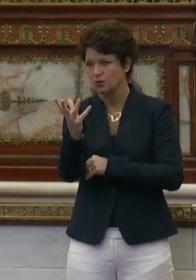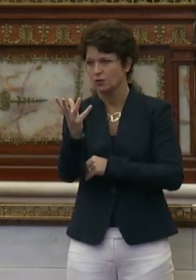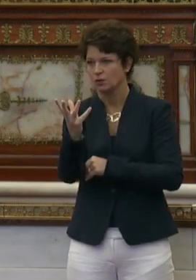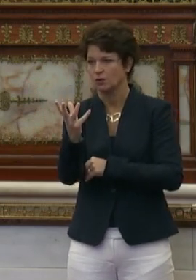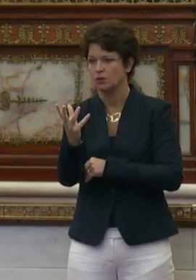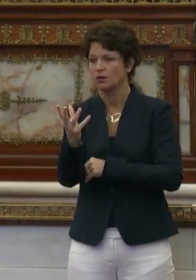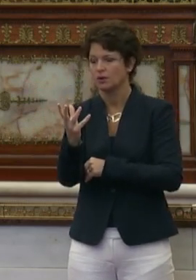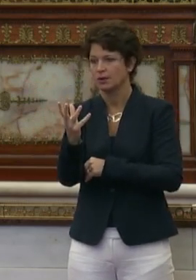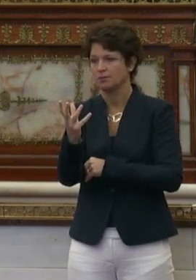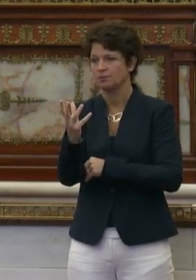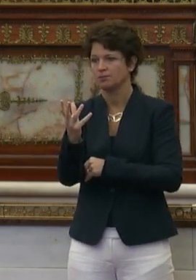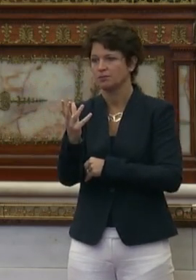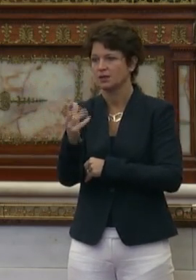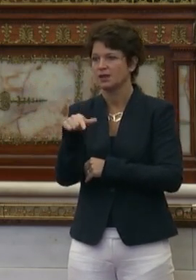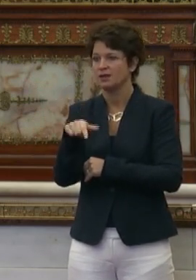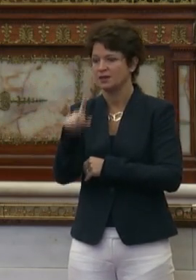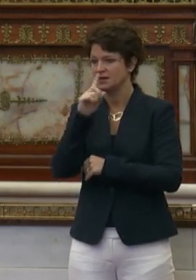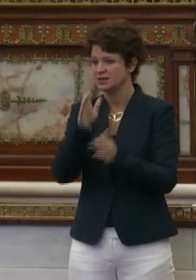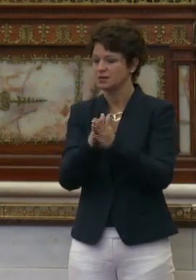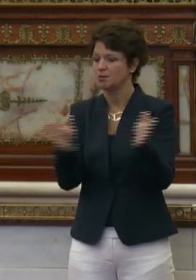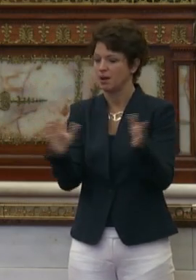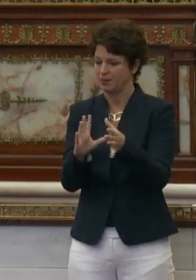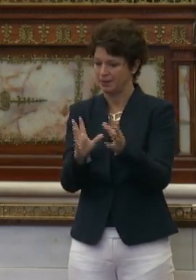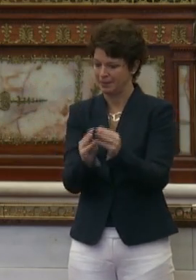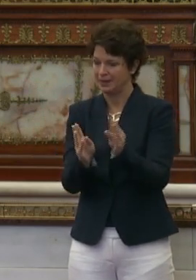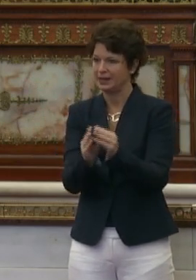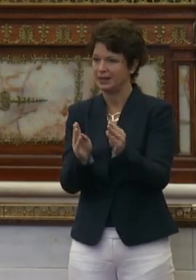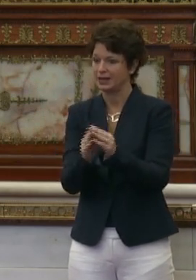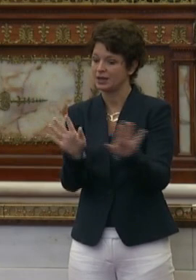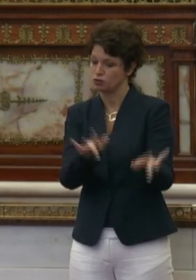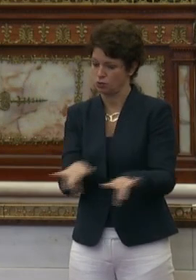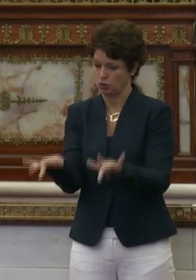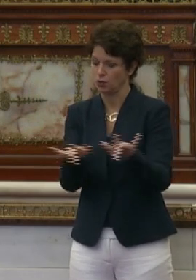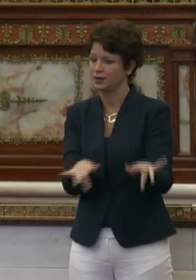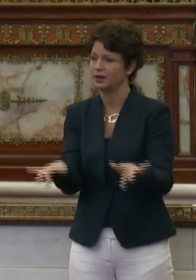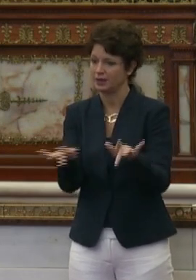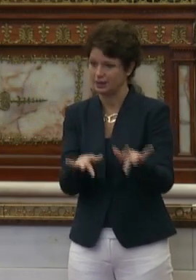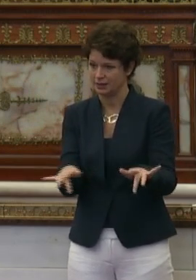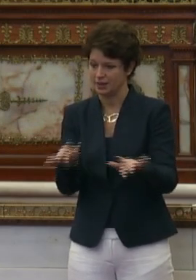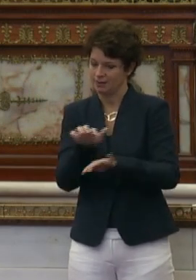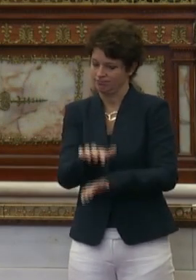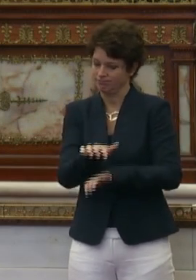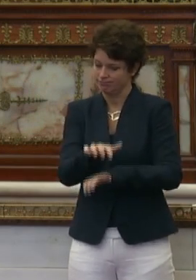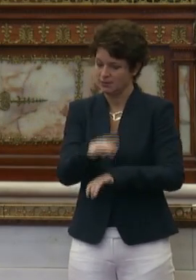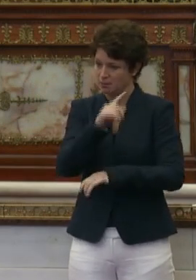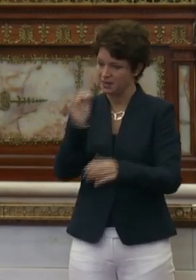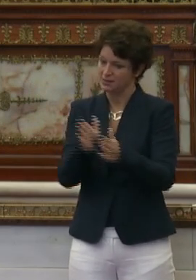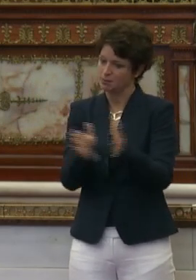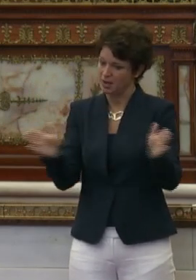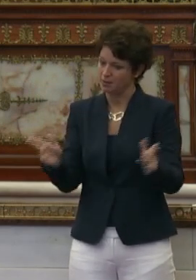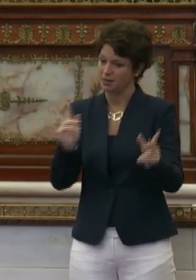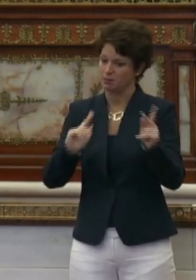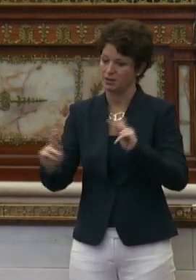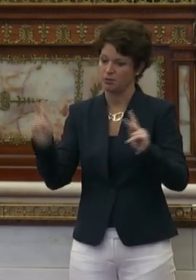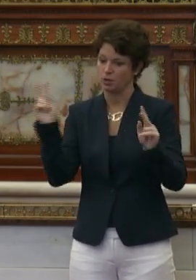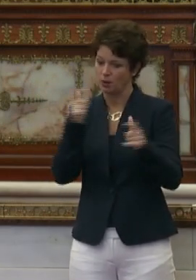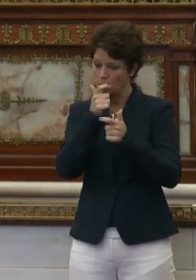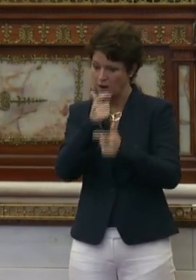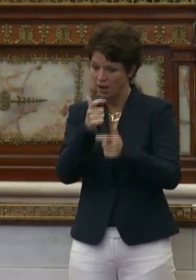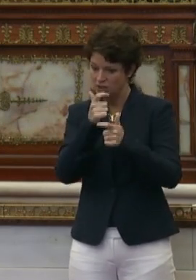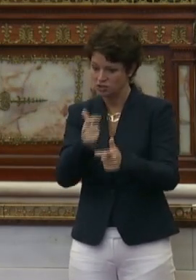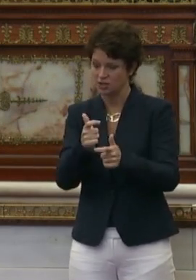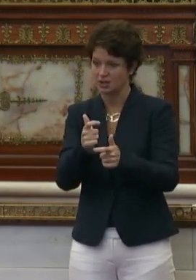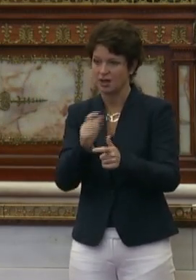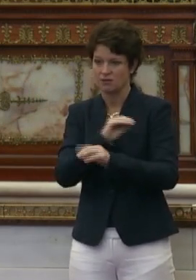to be aware that this is a public meeting and it's being recorded. So because the meeting is public, participants and viewers have no